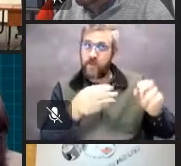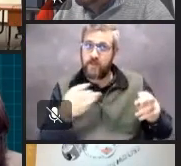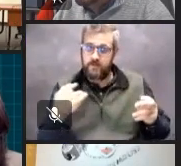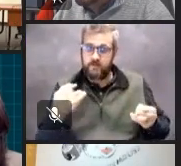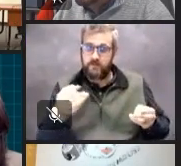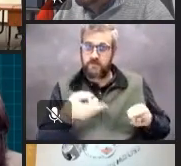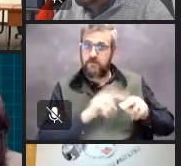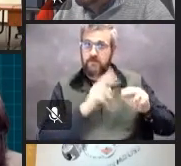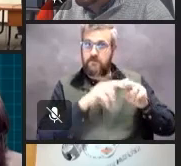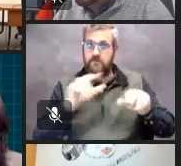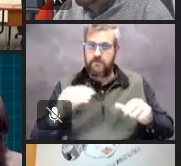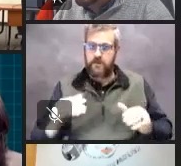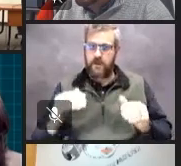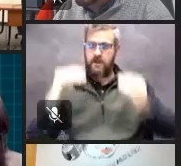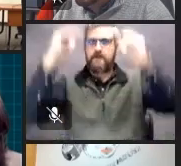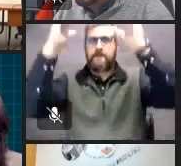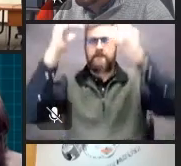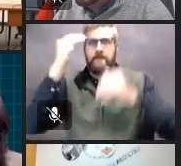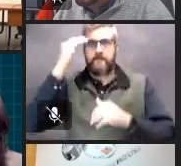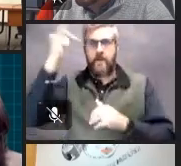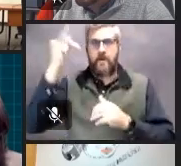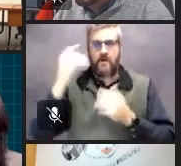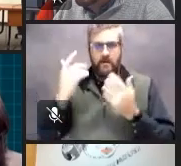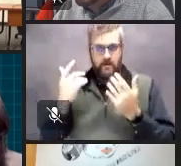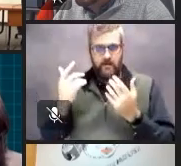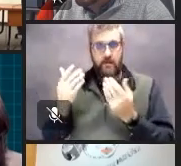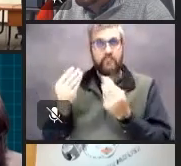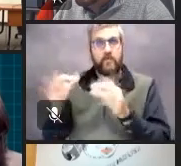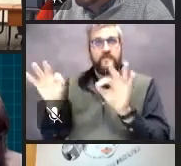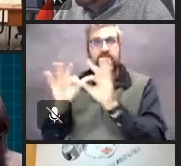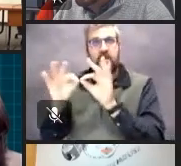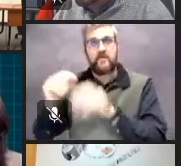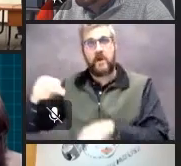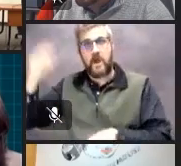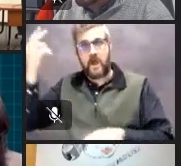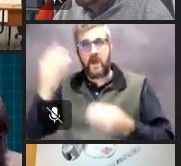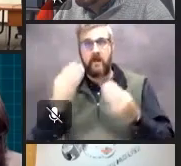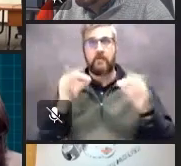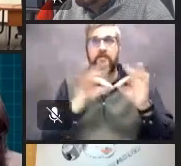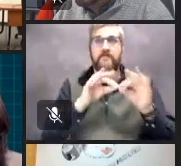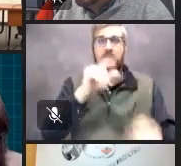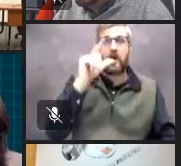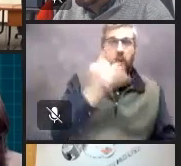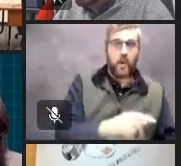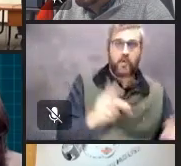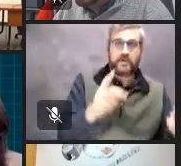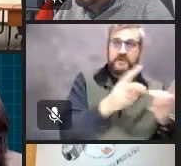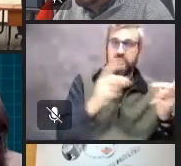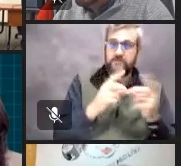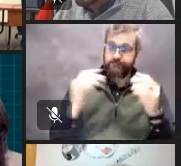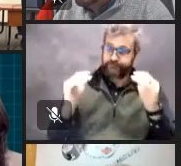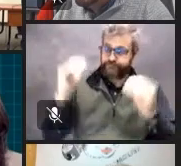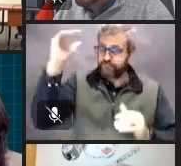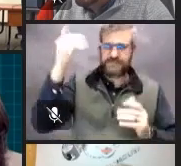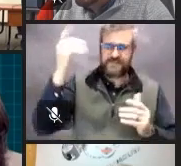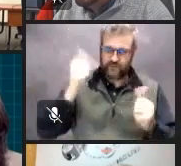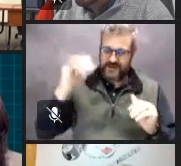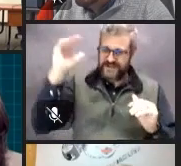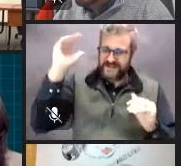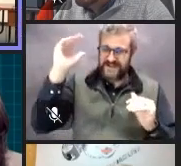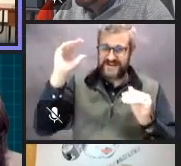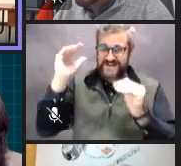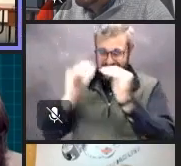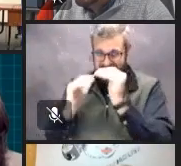our inequities between property value high and property value low districts don't start creeping in, and we